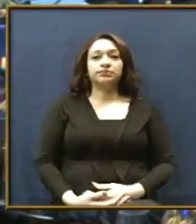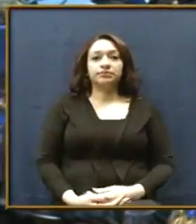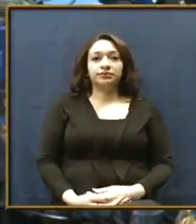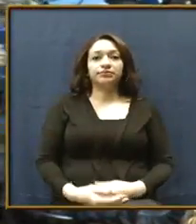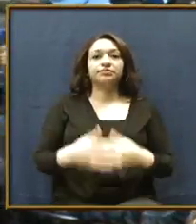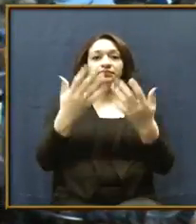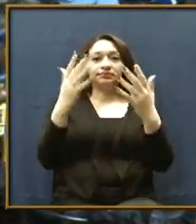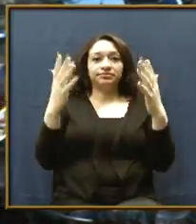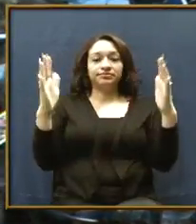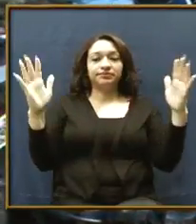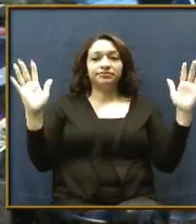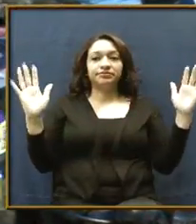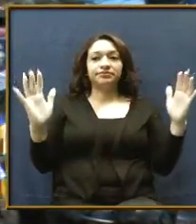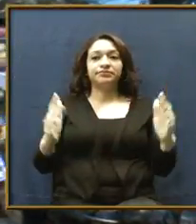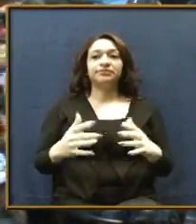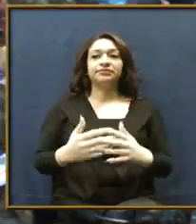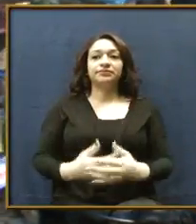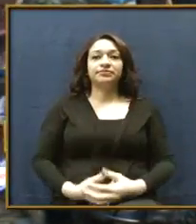honors.